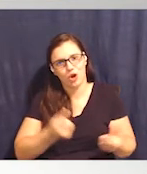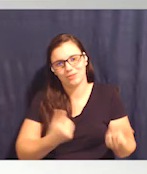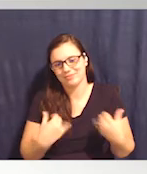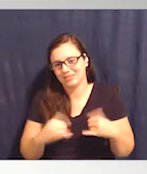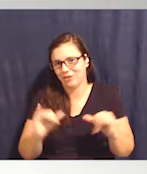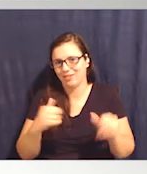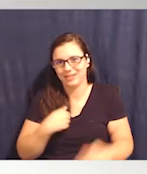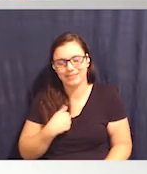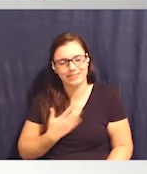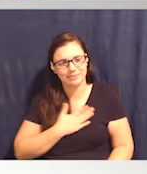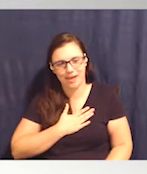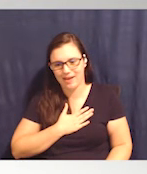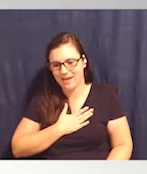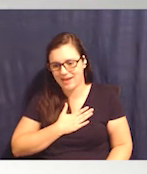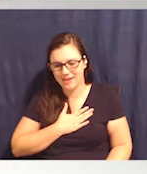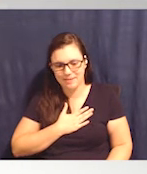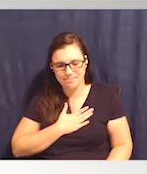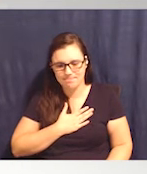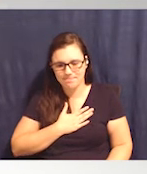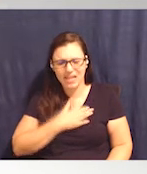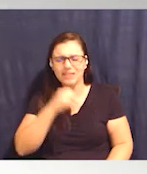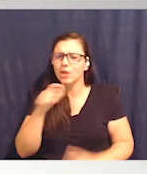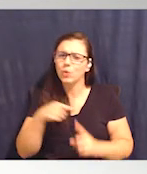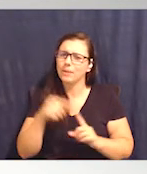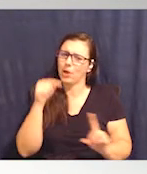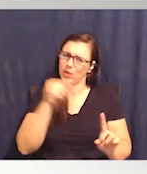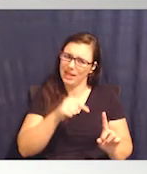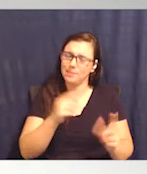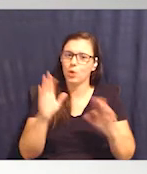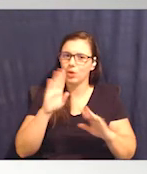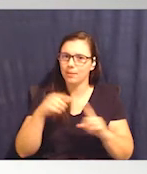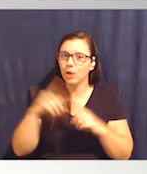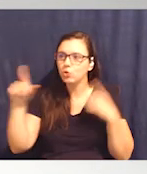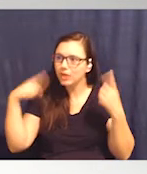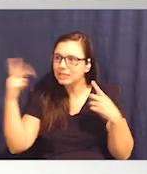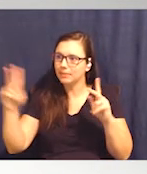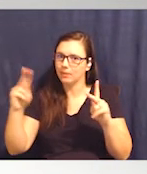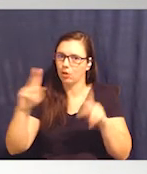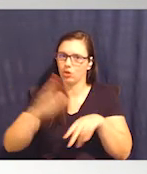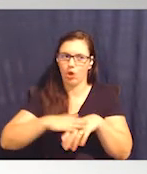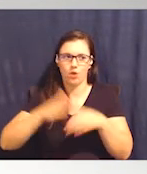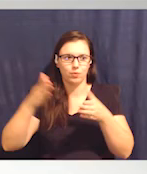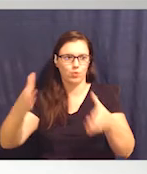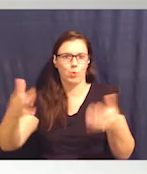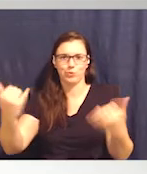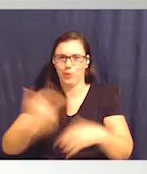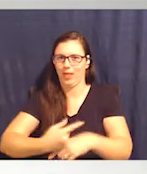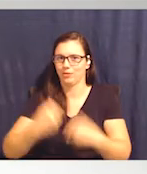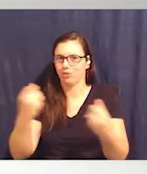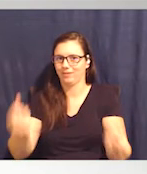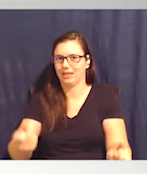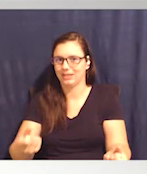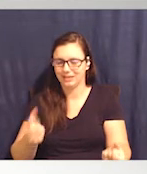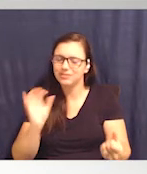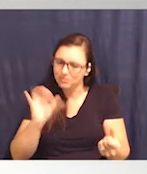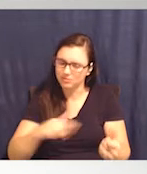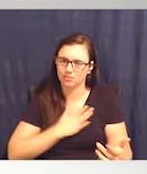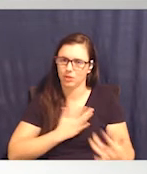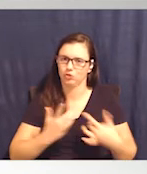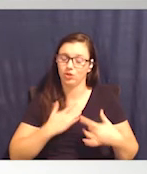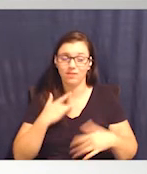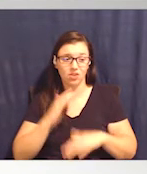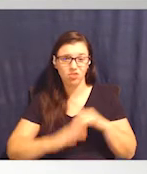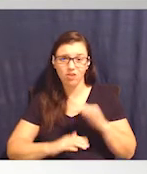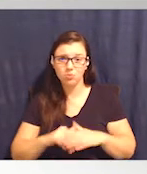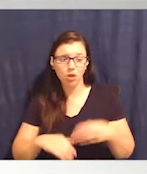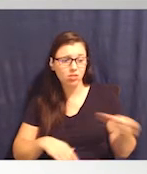not so much I worry about him, I worry about all the crazies that we get on the road out here today, okay? I'd feel very comfortable handing him his passport and a credit card and